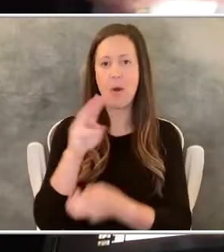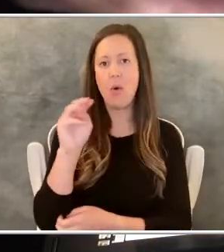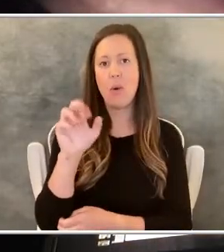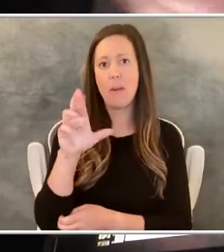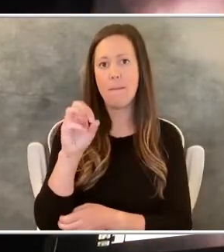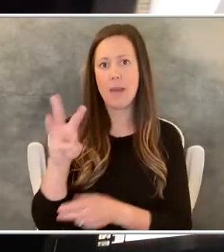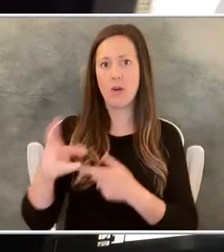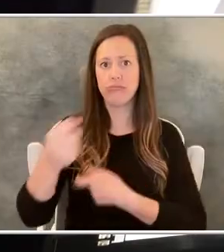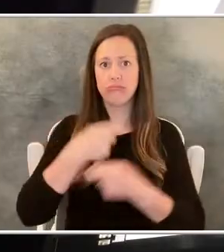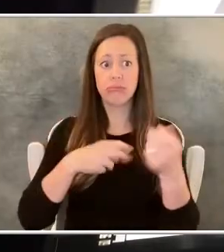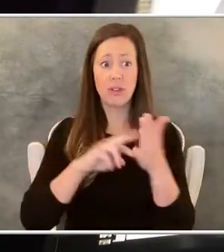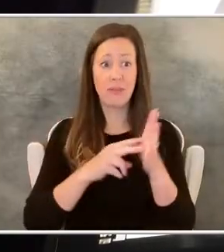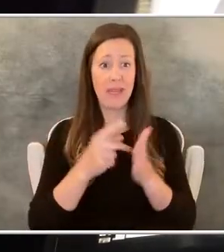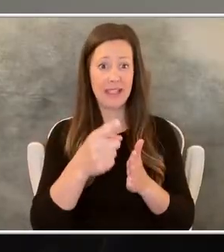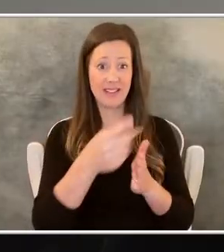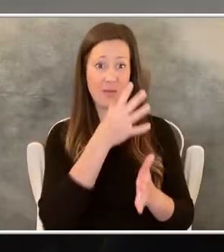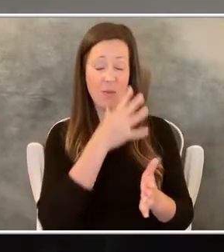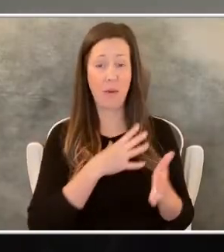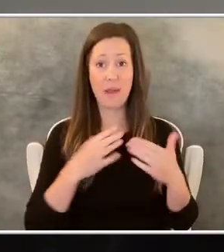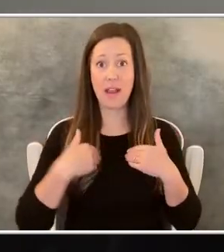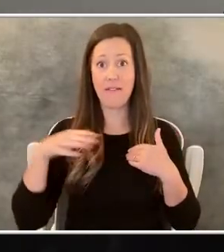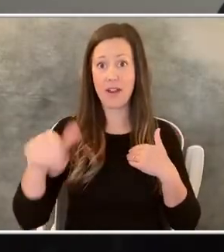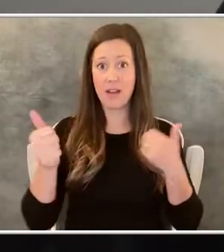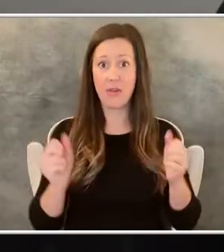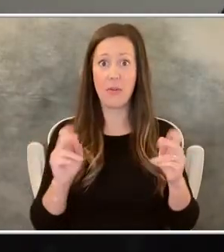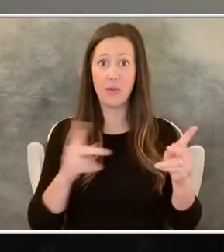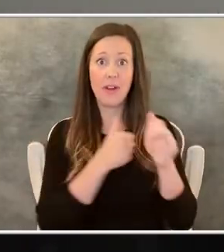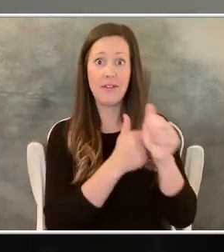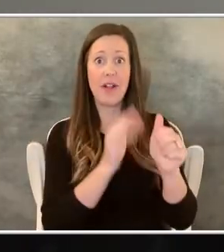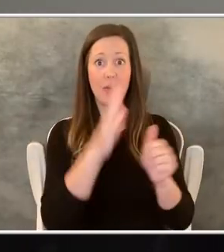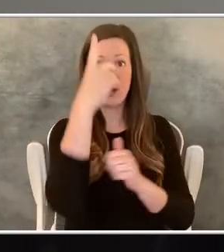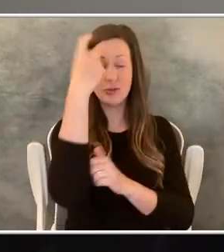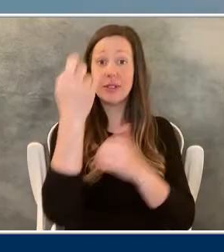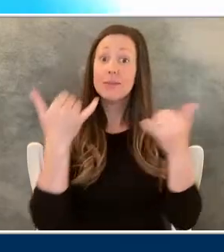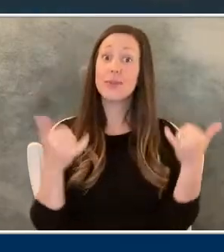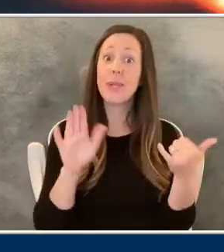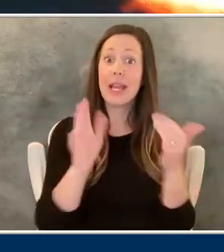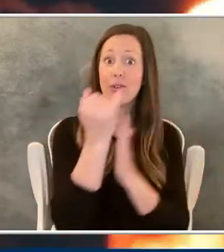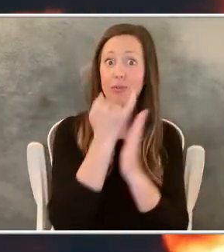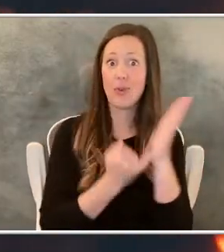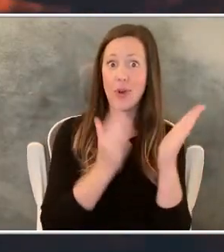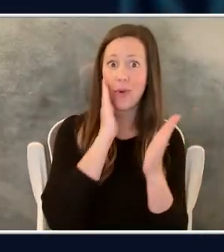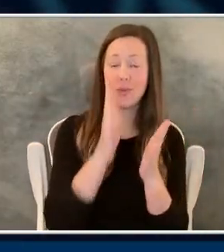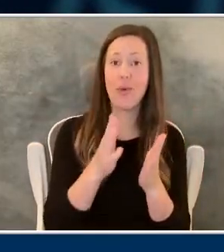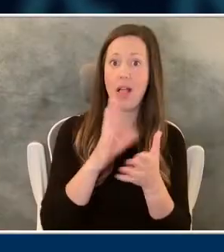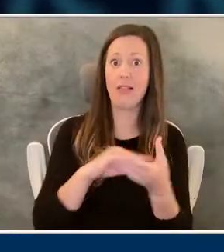follow her big dreams. Today, her art tells the story.